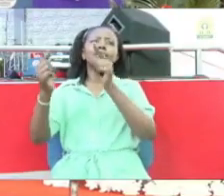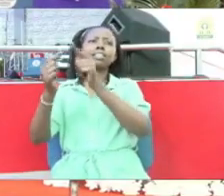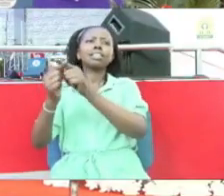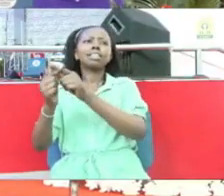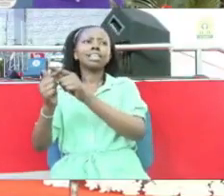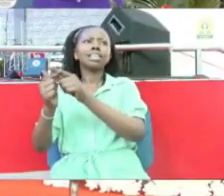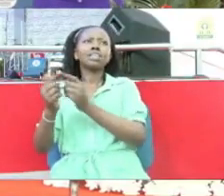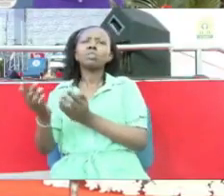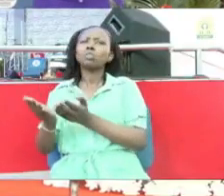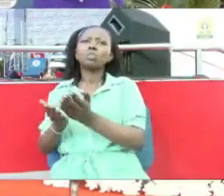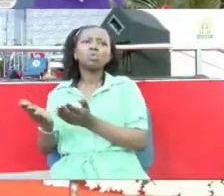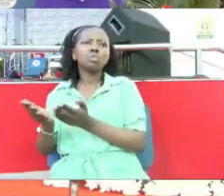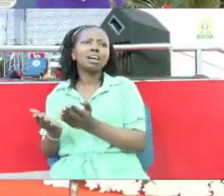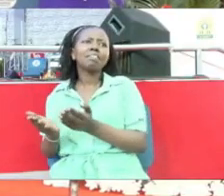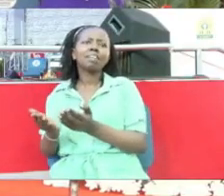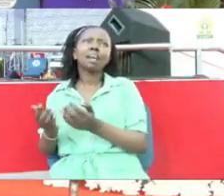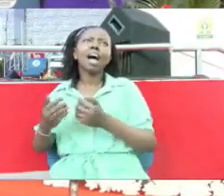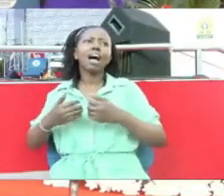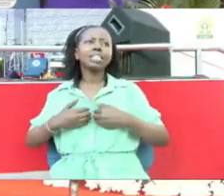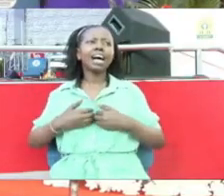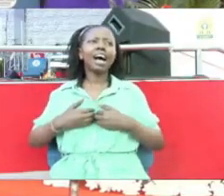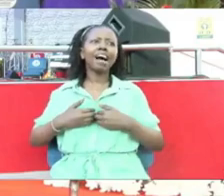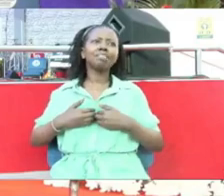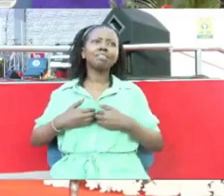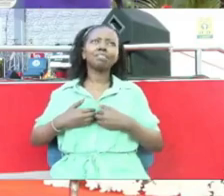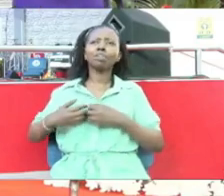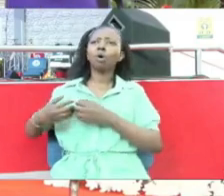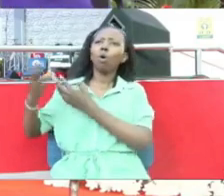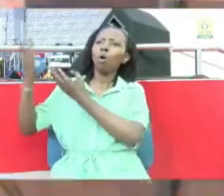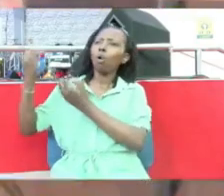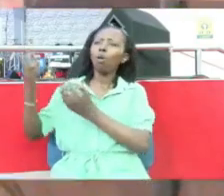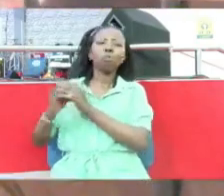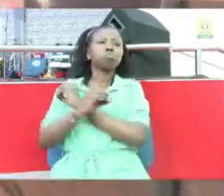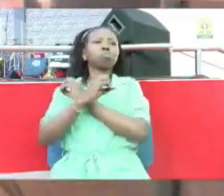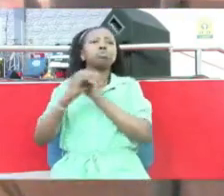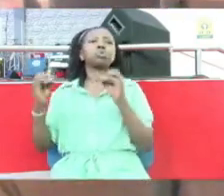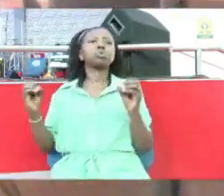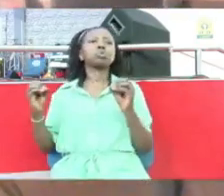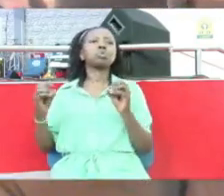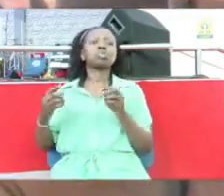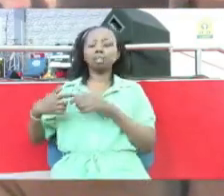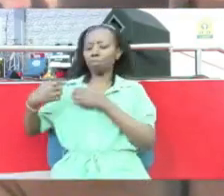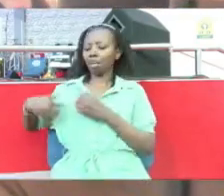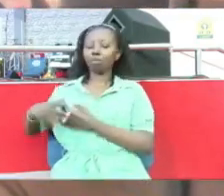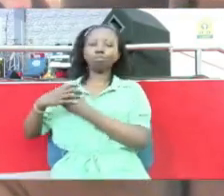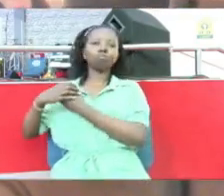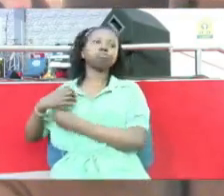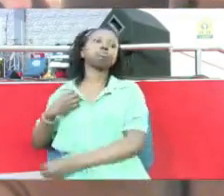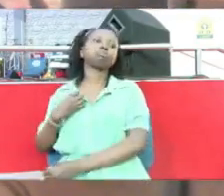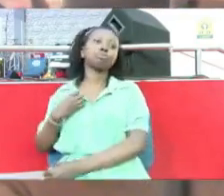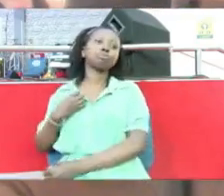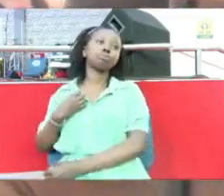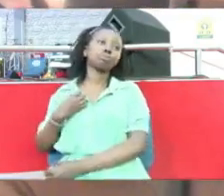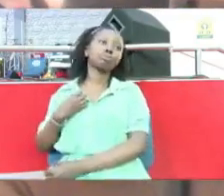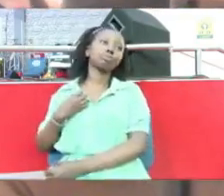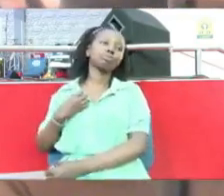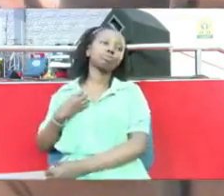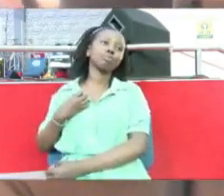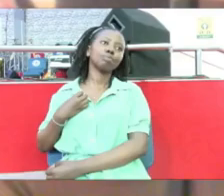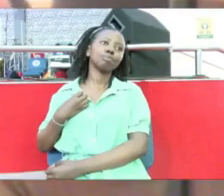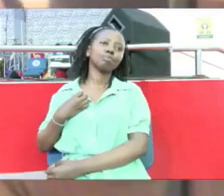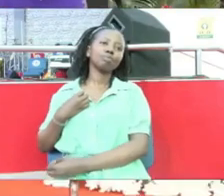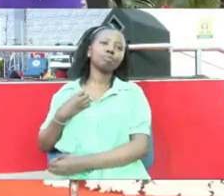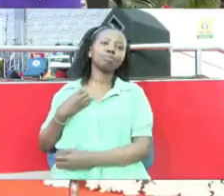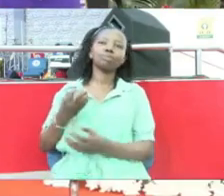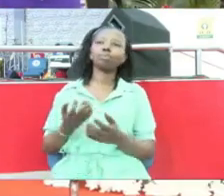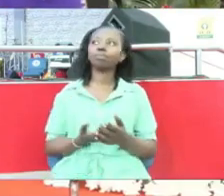are serving from empty. Kuna wakati tunaweza kuhudumu, tunahudumu. Inafika wakati ya kwamba